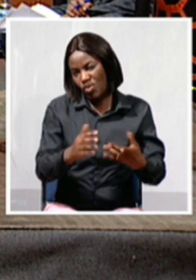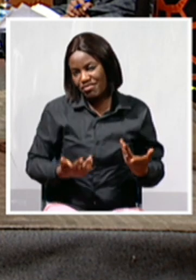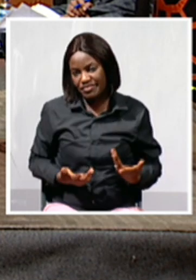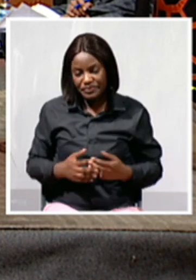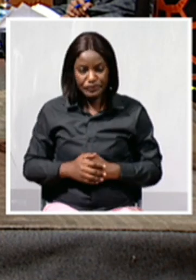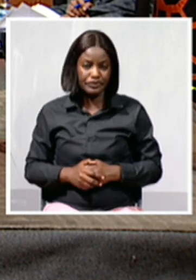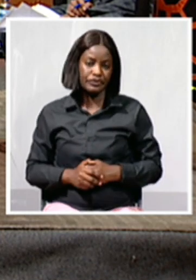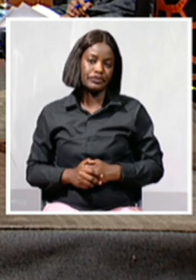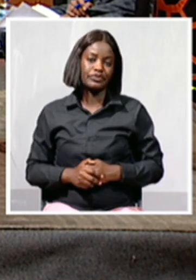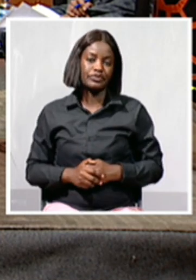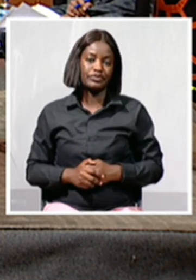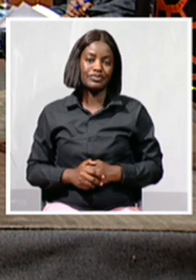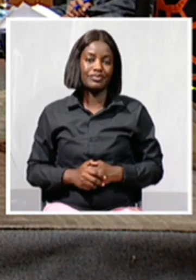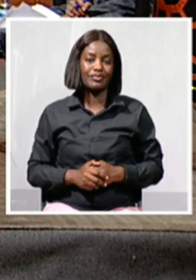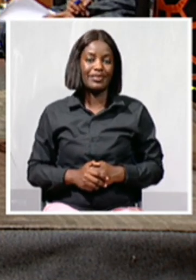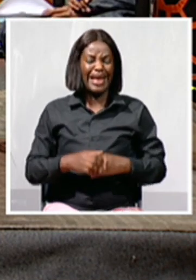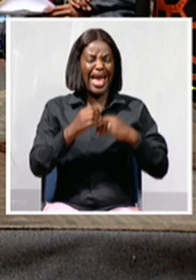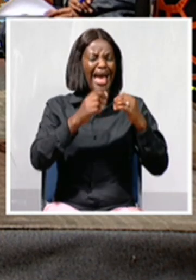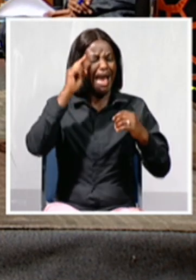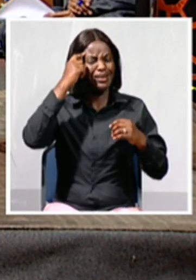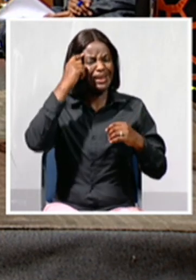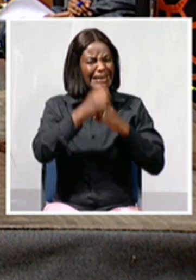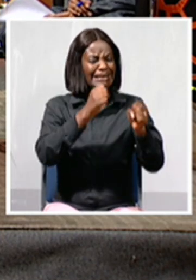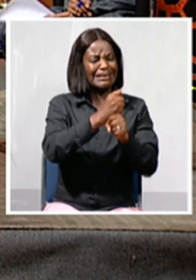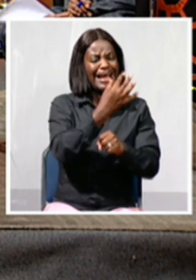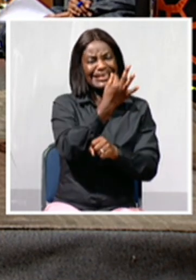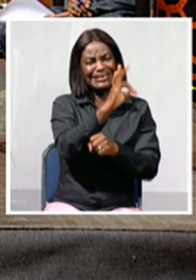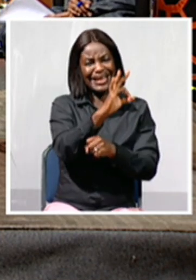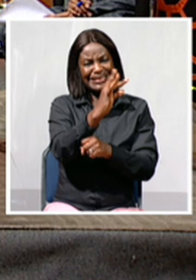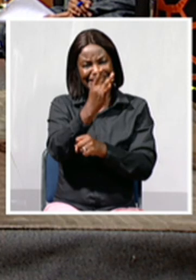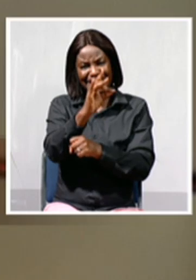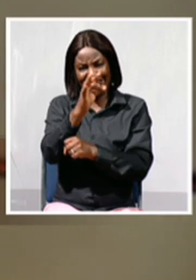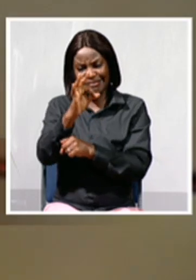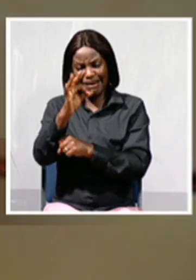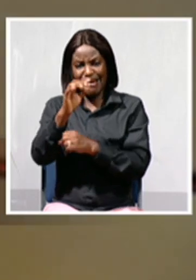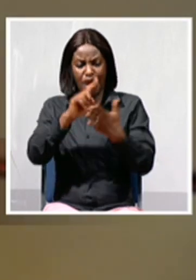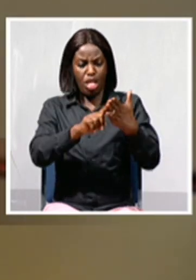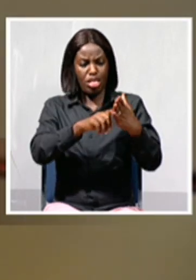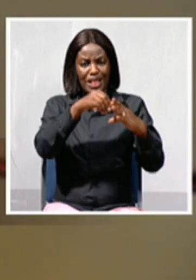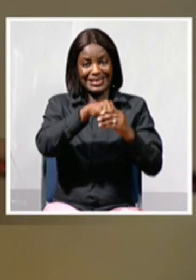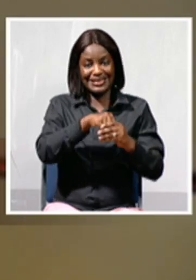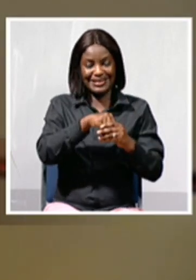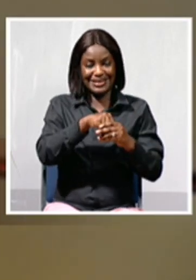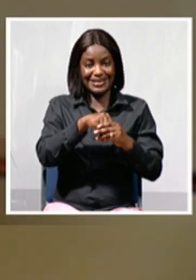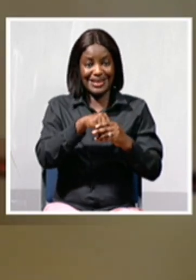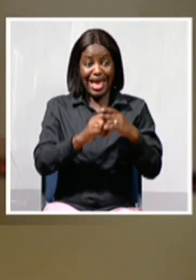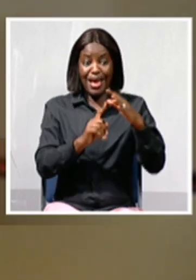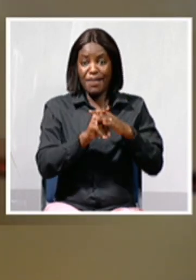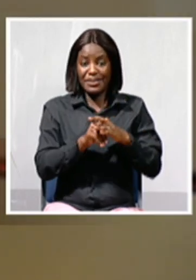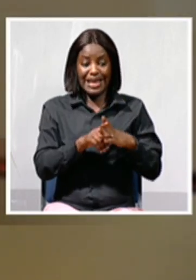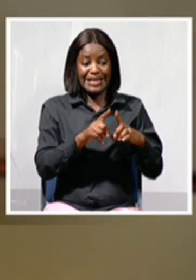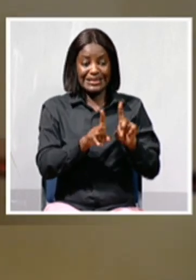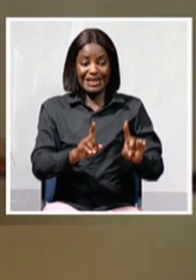I think the 1989 elections took place under a specific